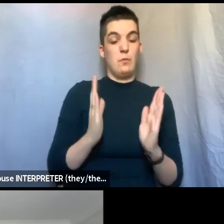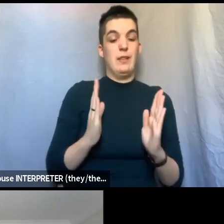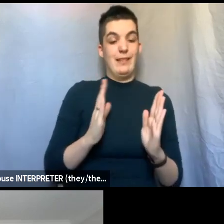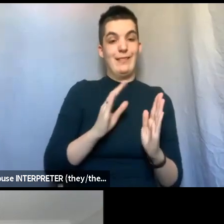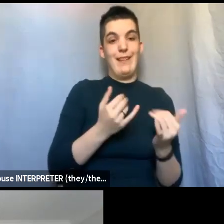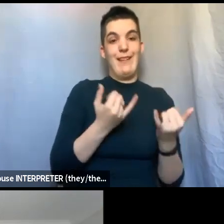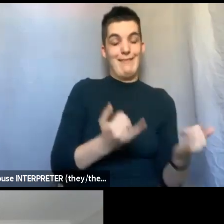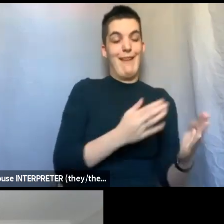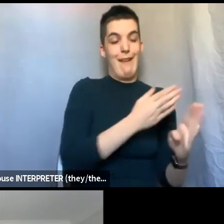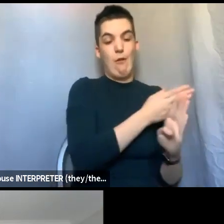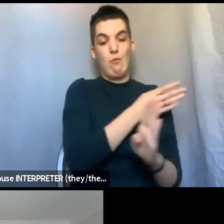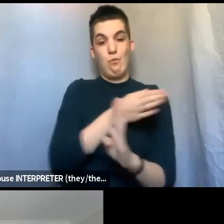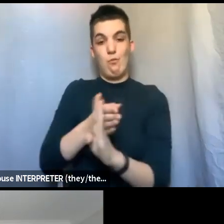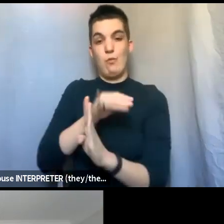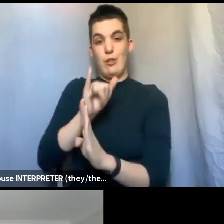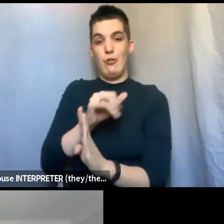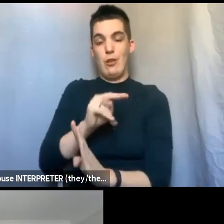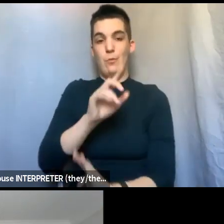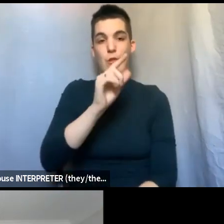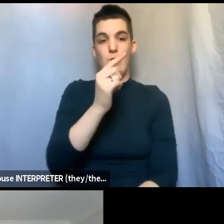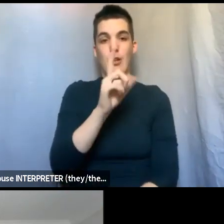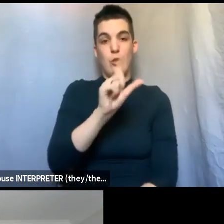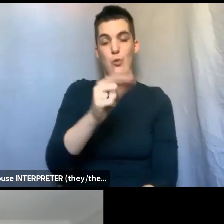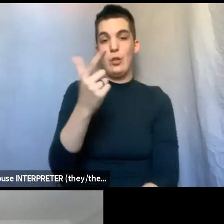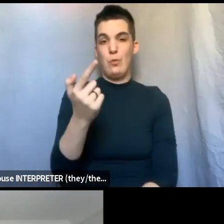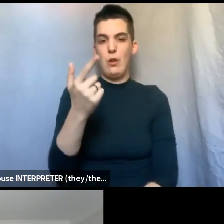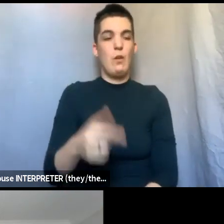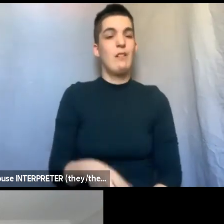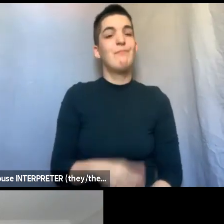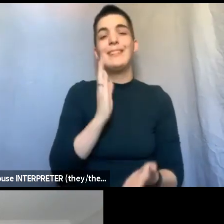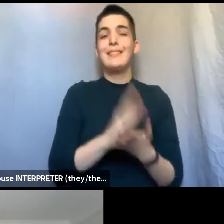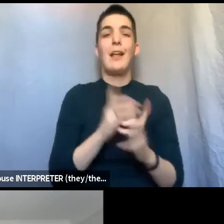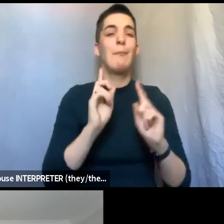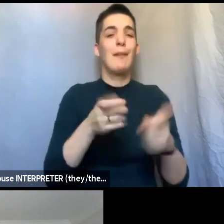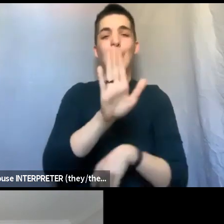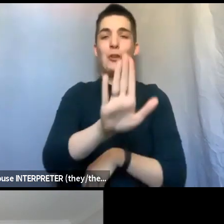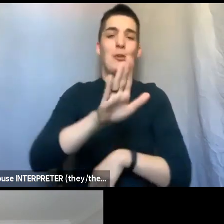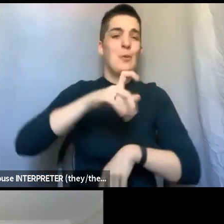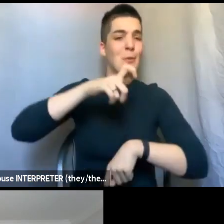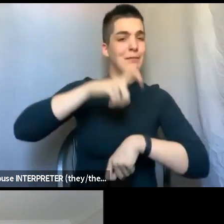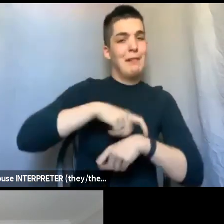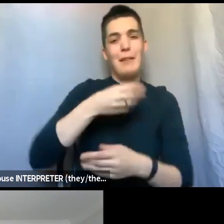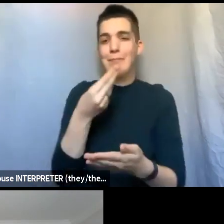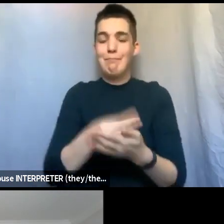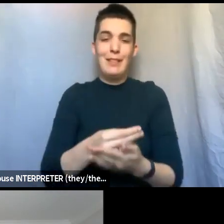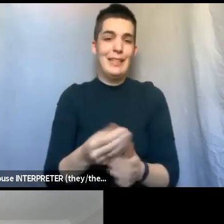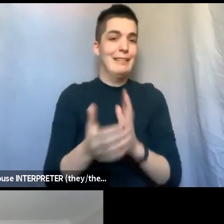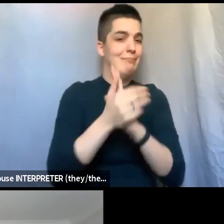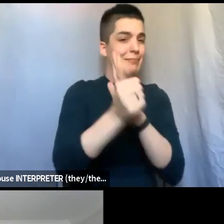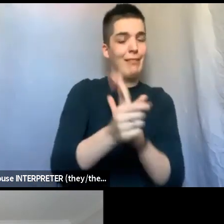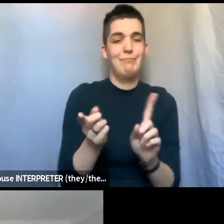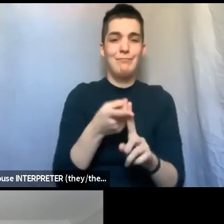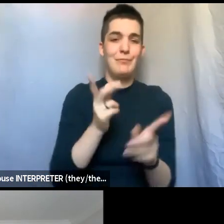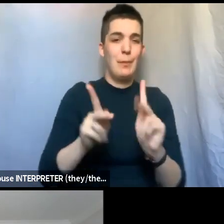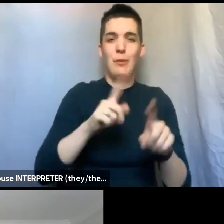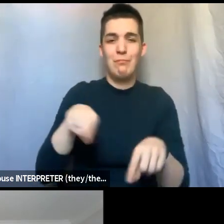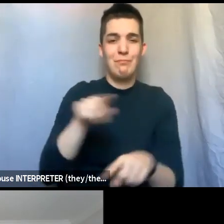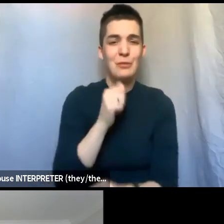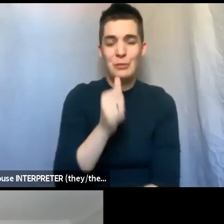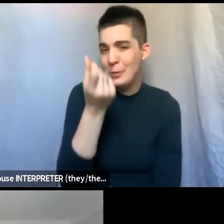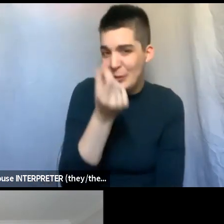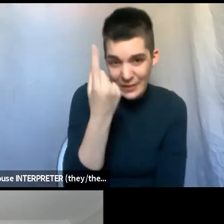hope. Stop giving your money and talent to people who don't understand it and who seek to profit from it. And I'm speaking